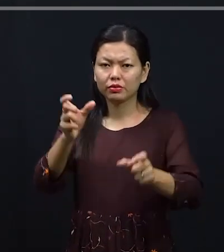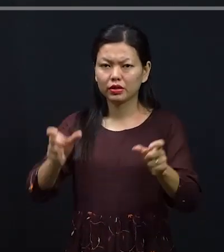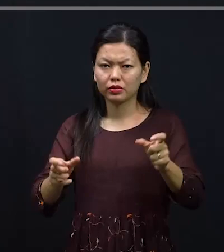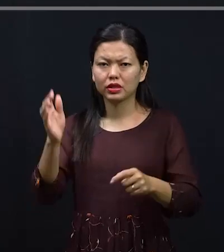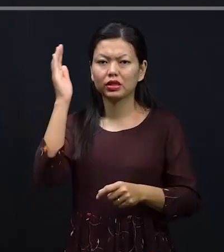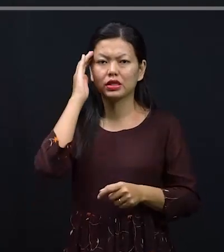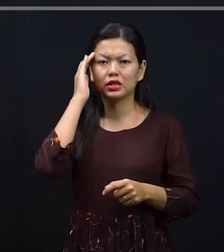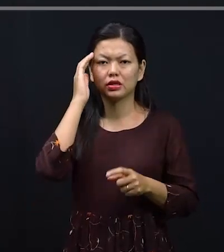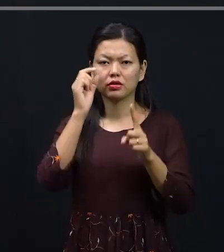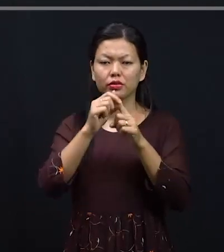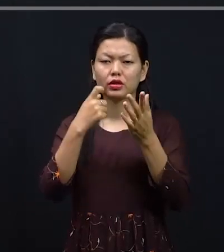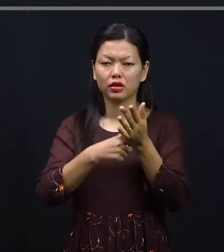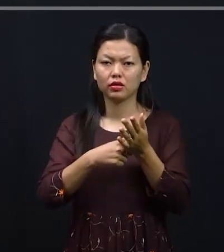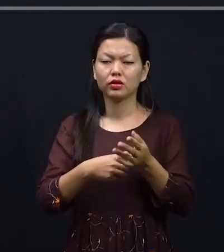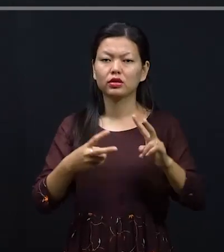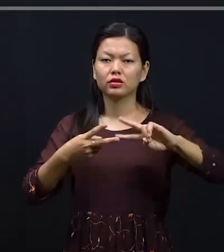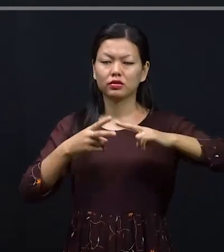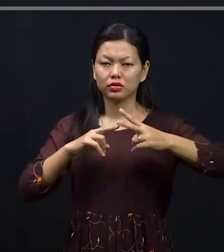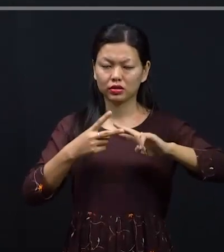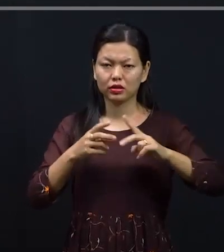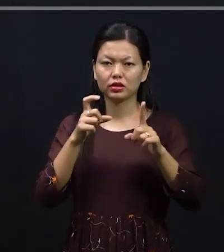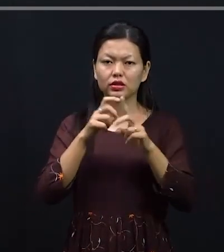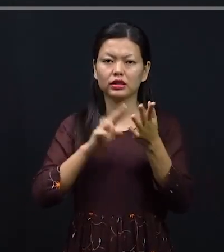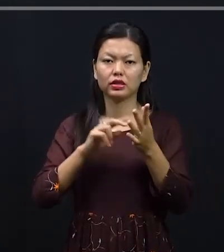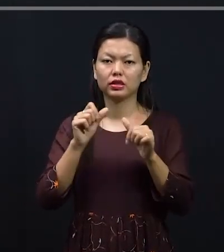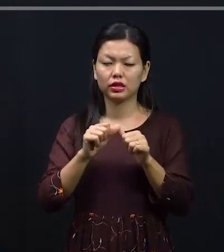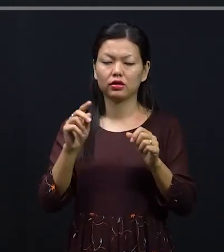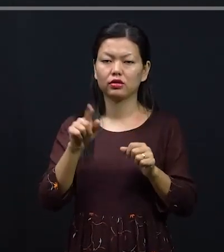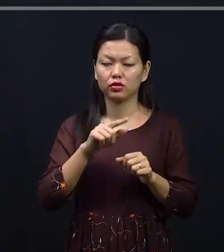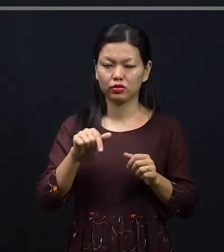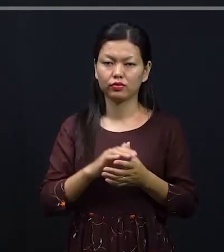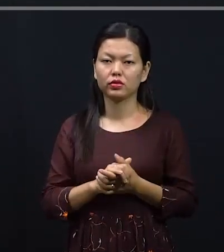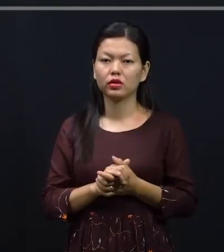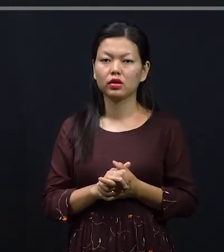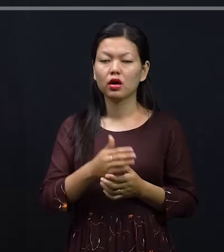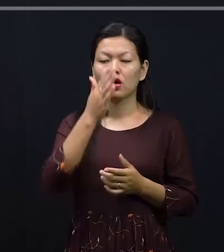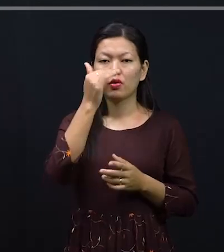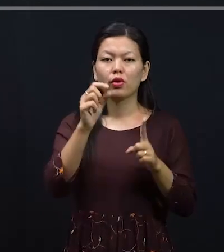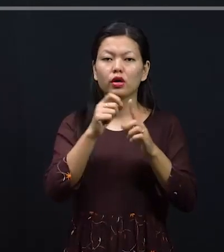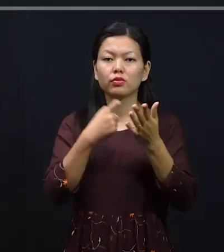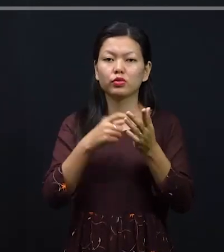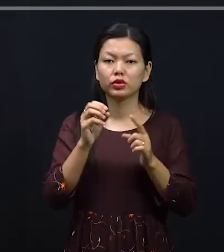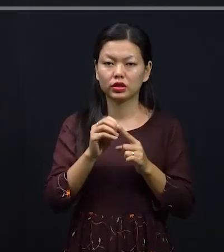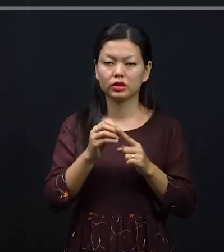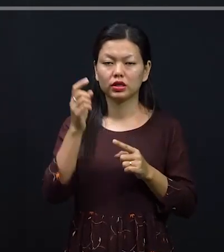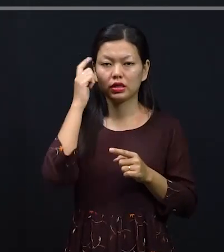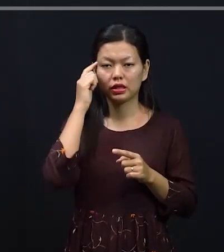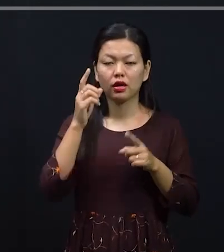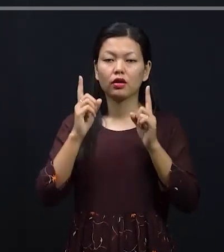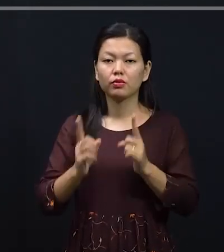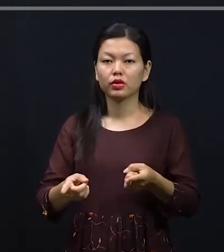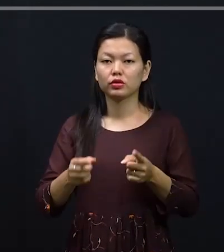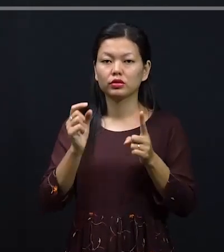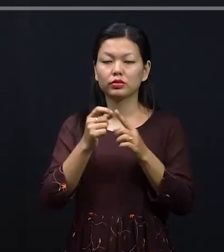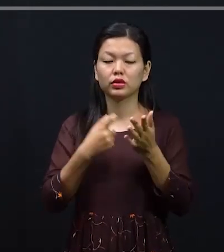and not DNA which is the genetic material. Why do they think that protein is the genetic material? It is because